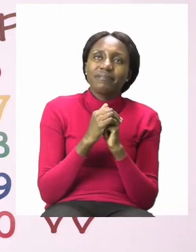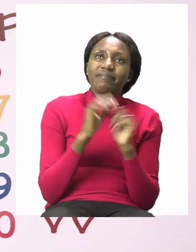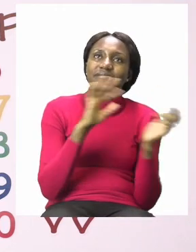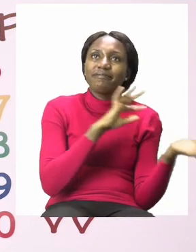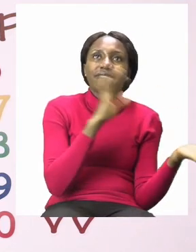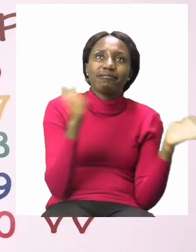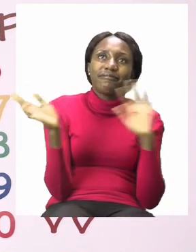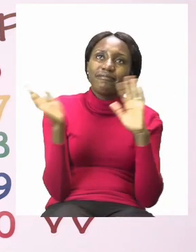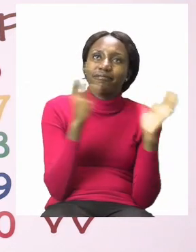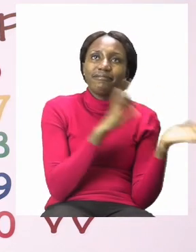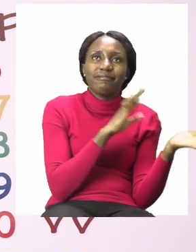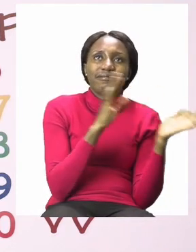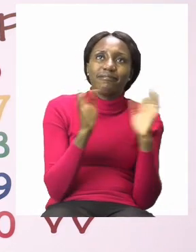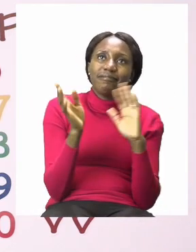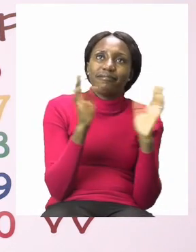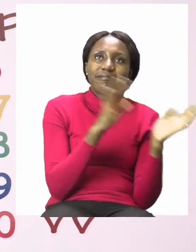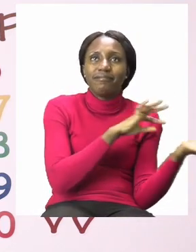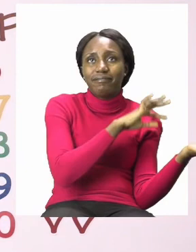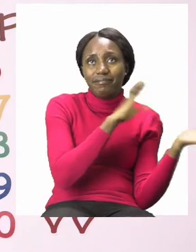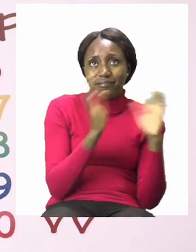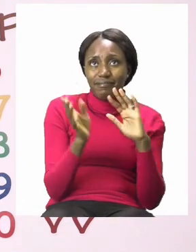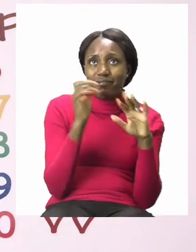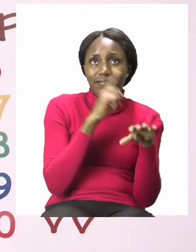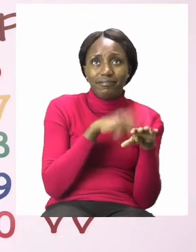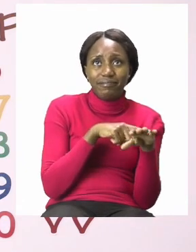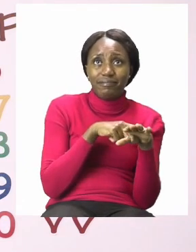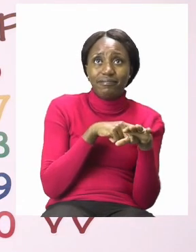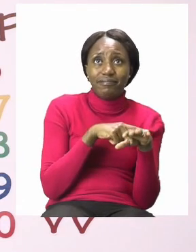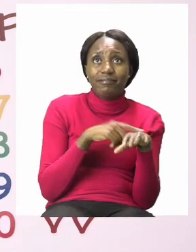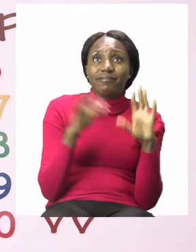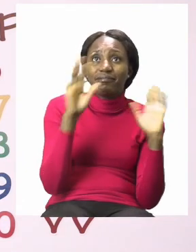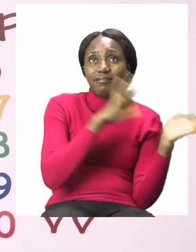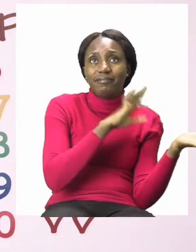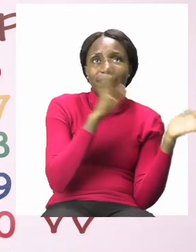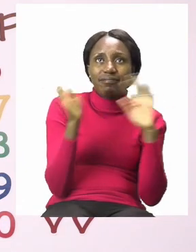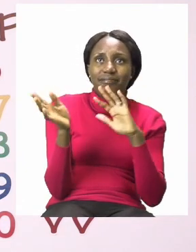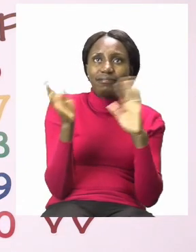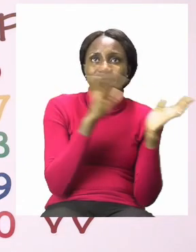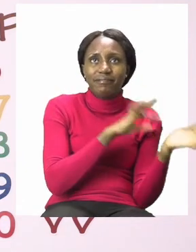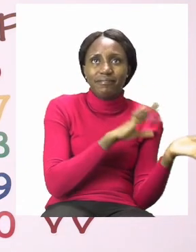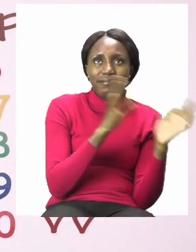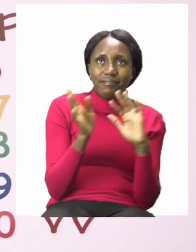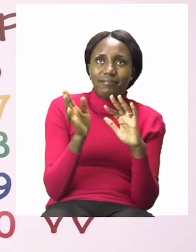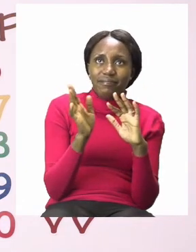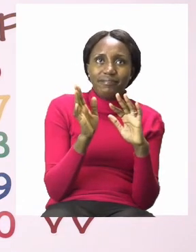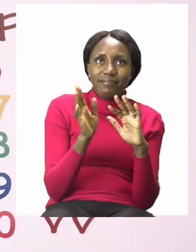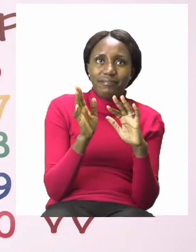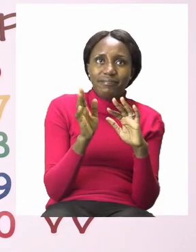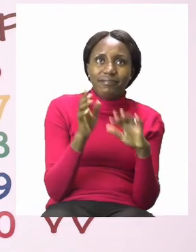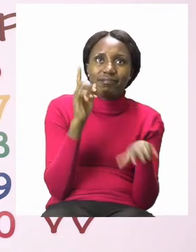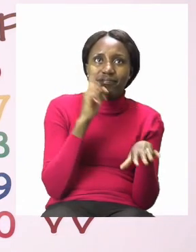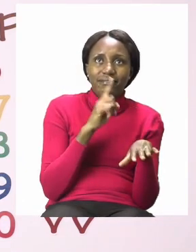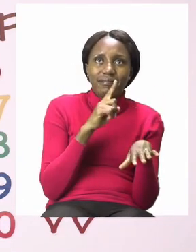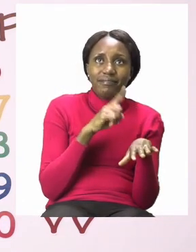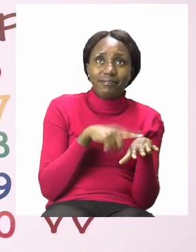Goodbye, goodbye. It's time to say goodbye.